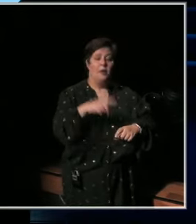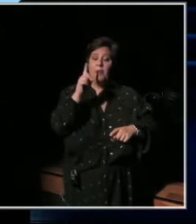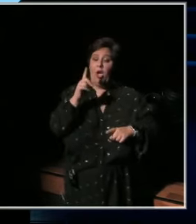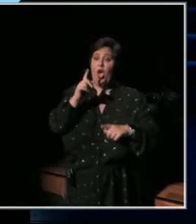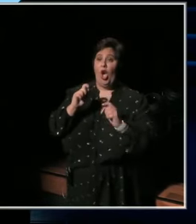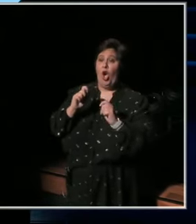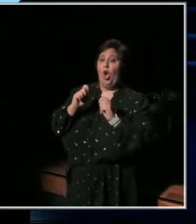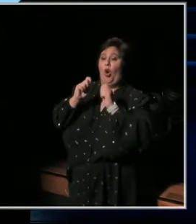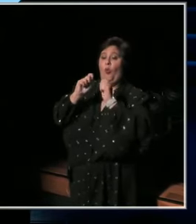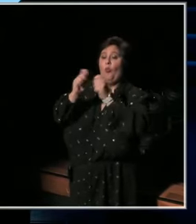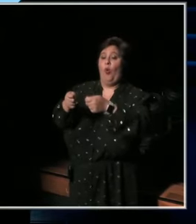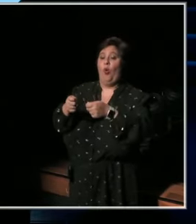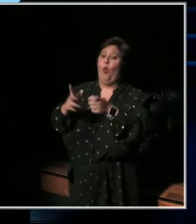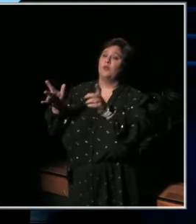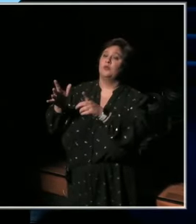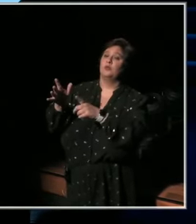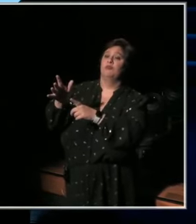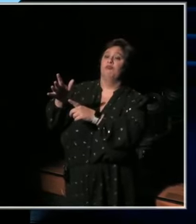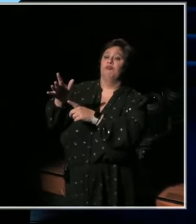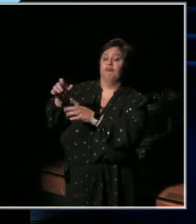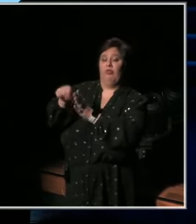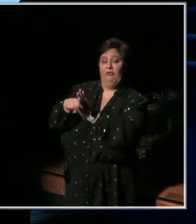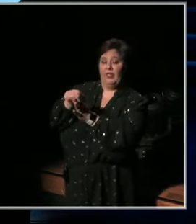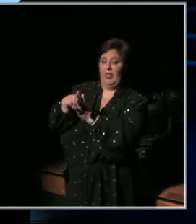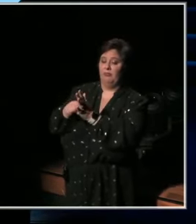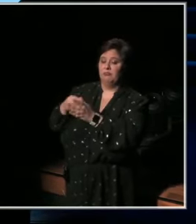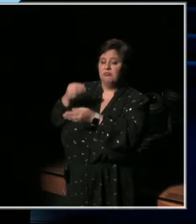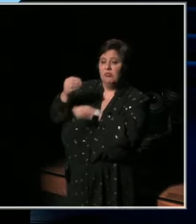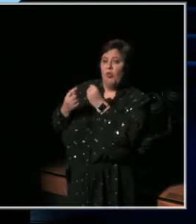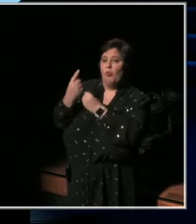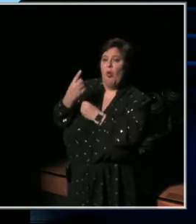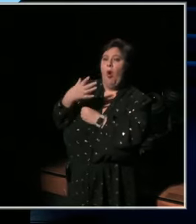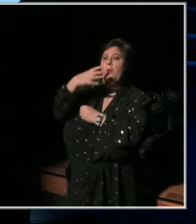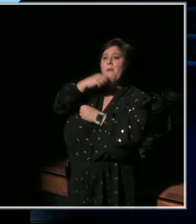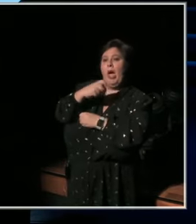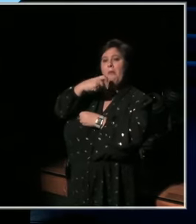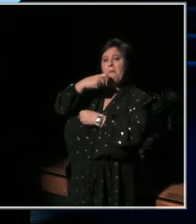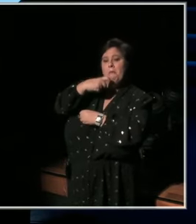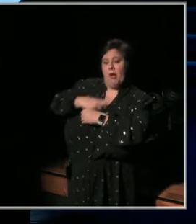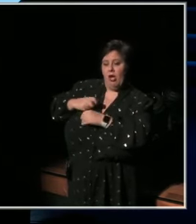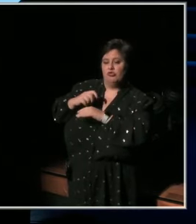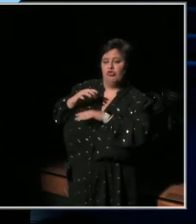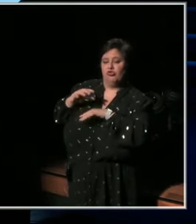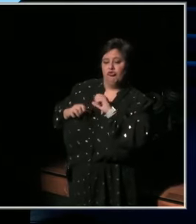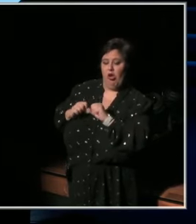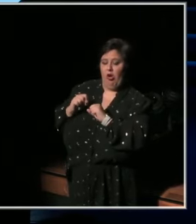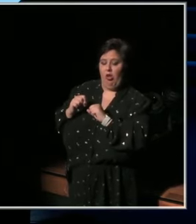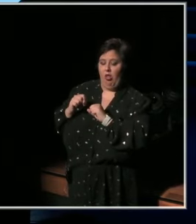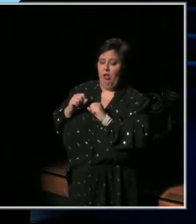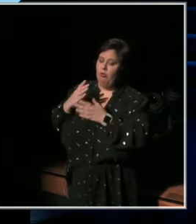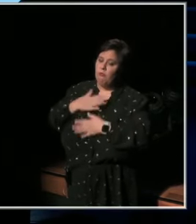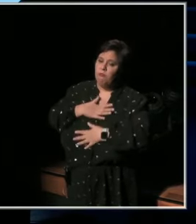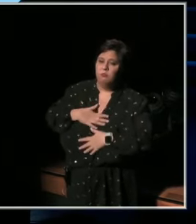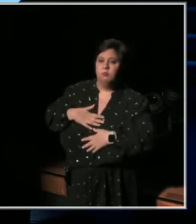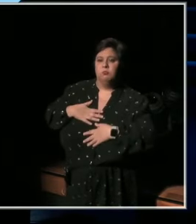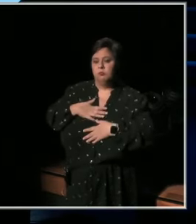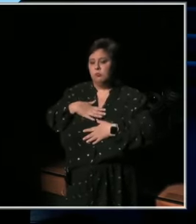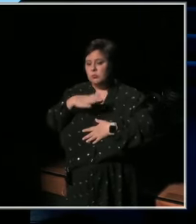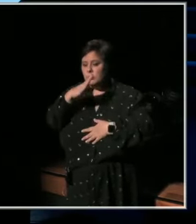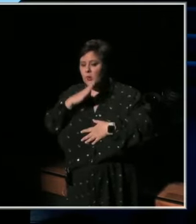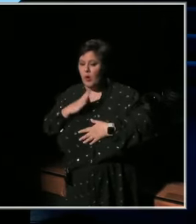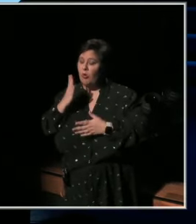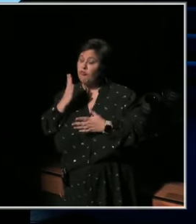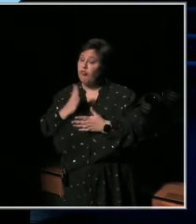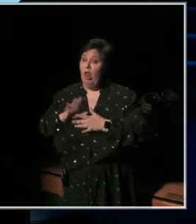But the award goes to a film that charts a story of one man's personal struggle. Moving and sad with